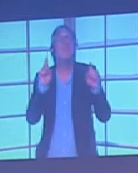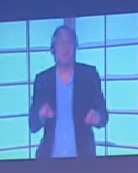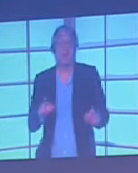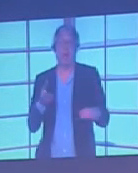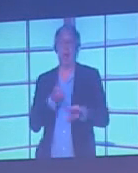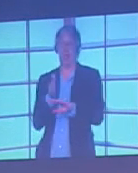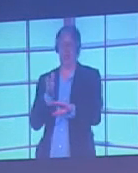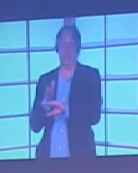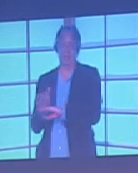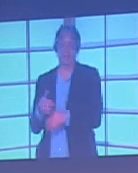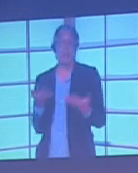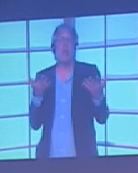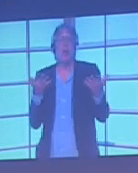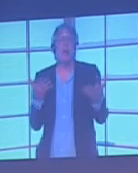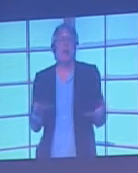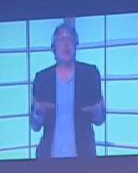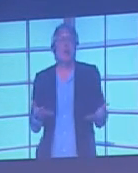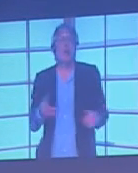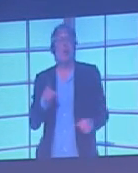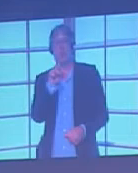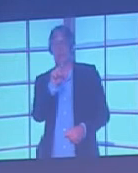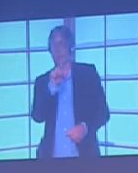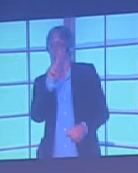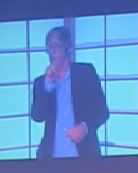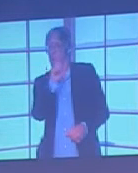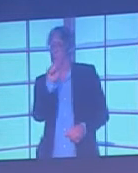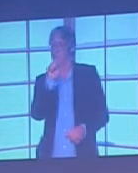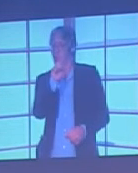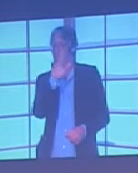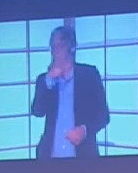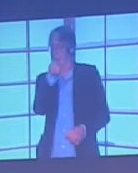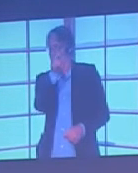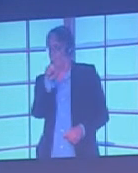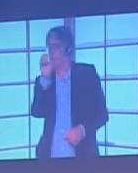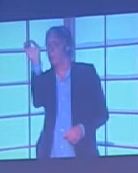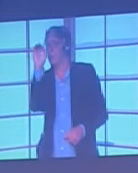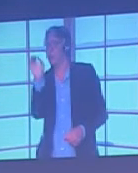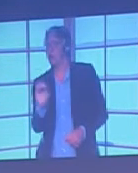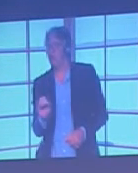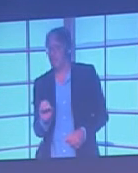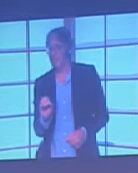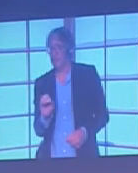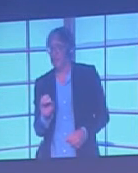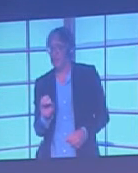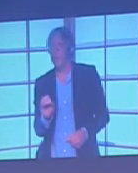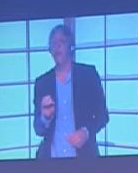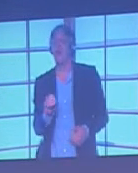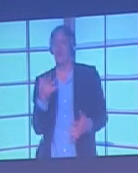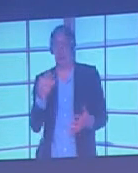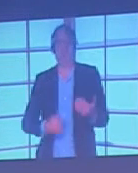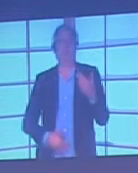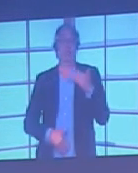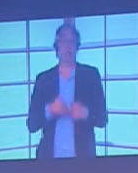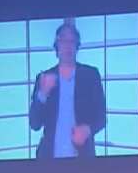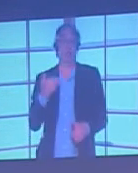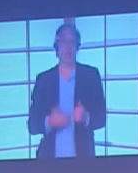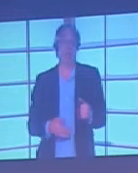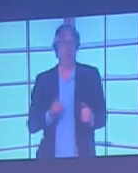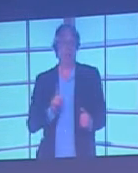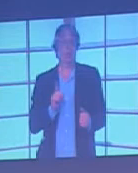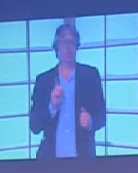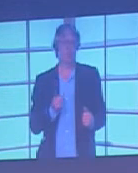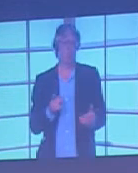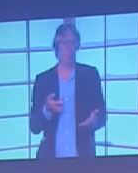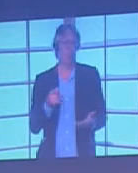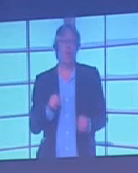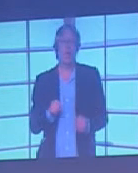about 12 to 15% of any population is disabled. That number is rapidly growing. That's at least